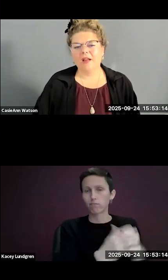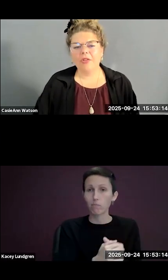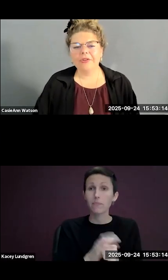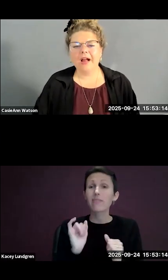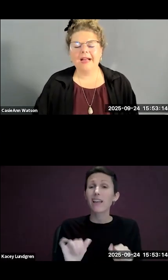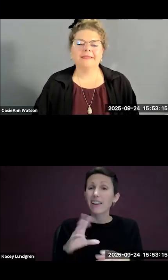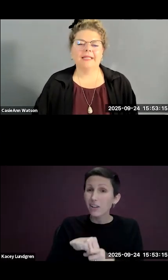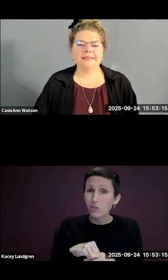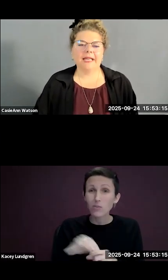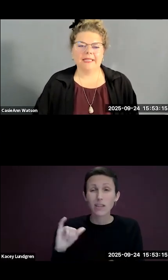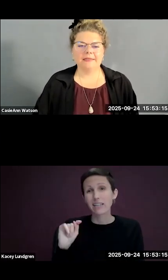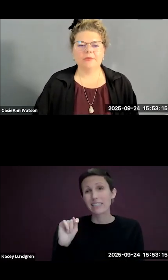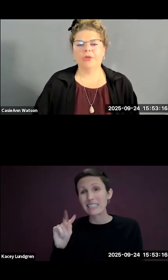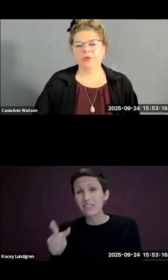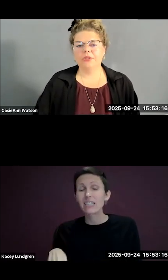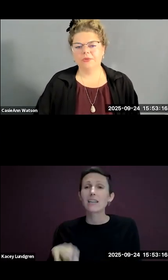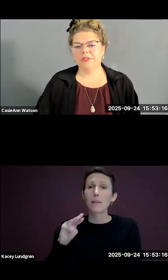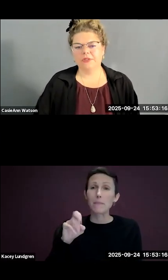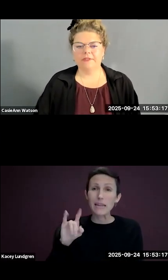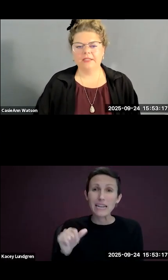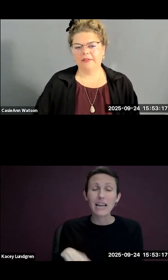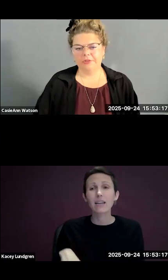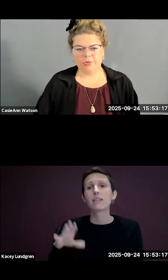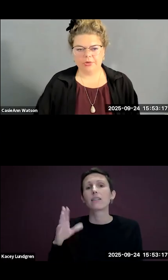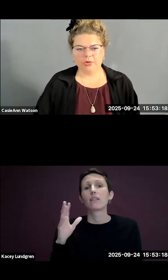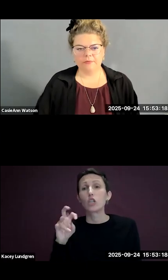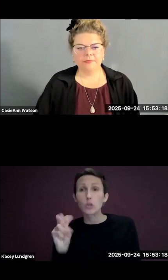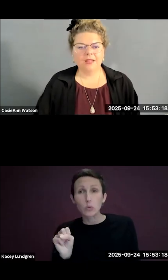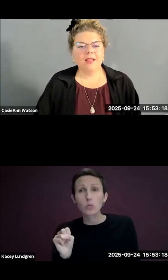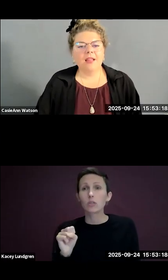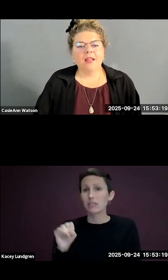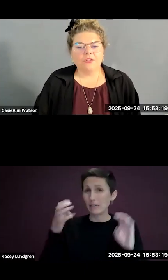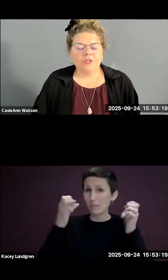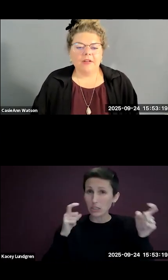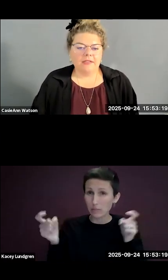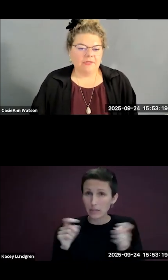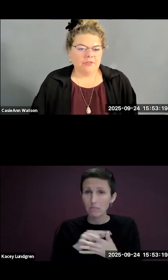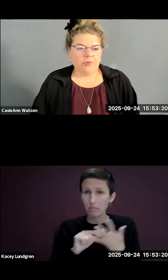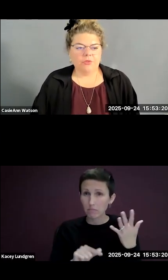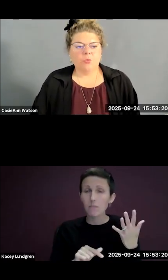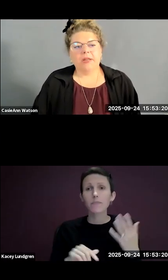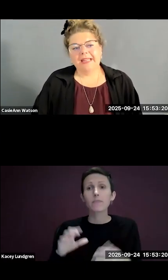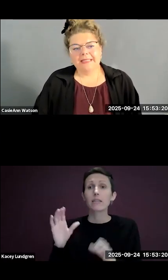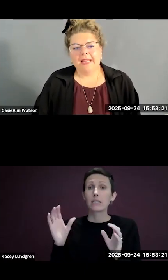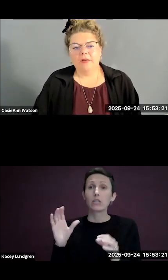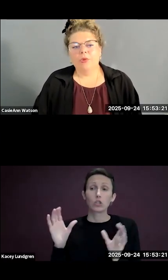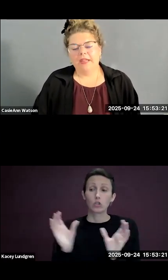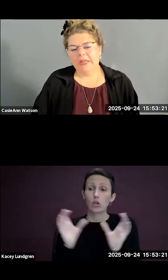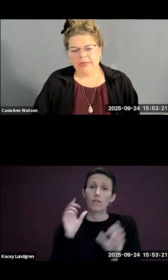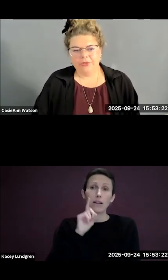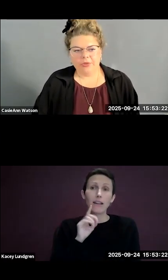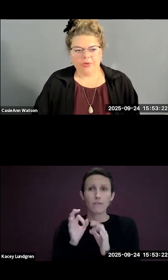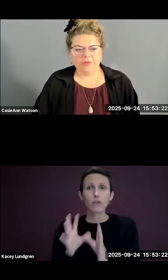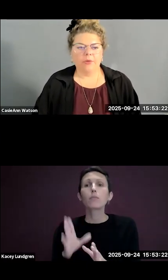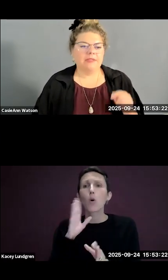or again, other high-stakes settings where you would use a certified deaf interpreter. Certified deaf interpreters work in tandem